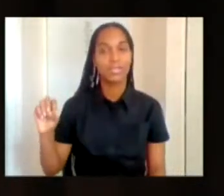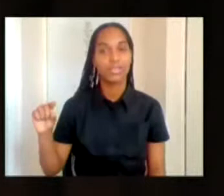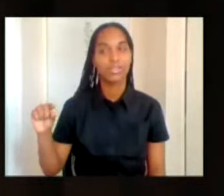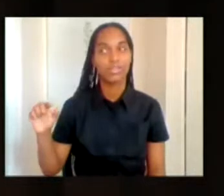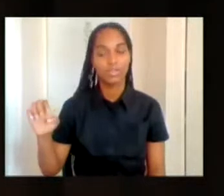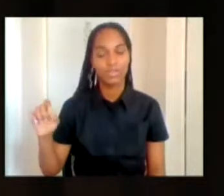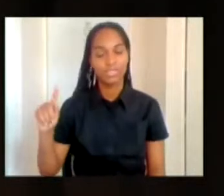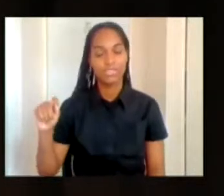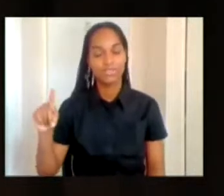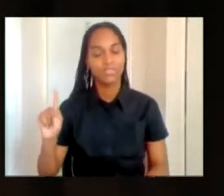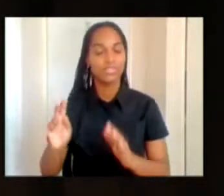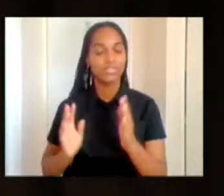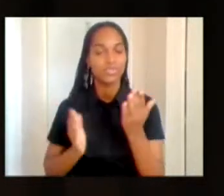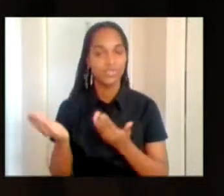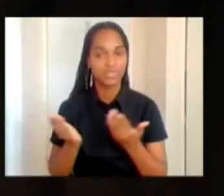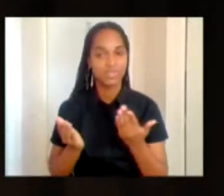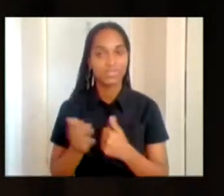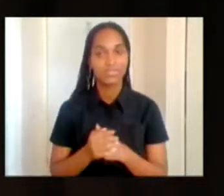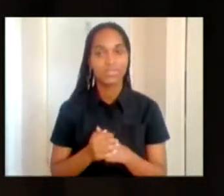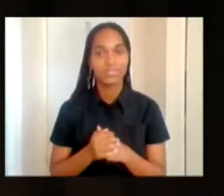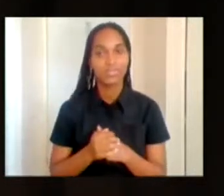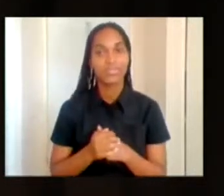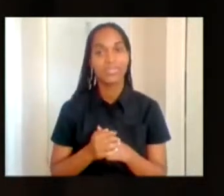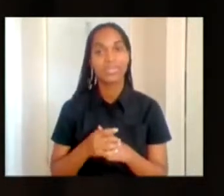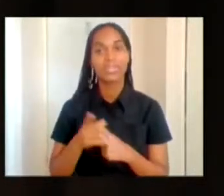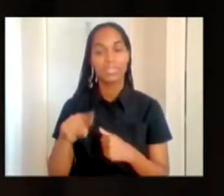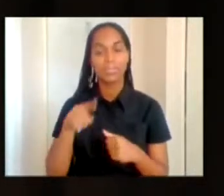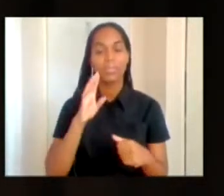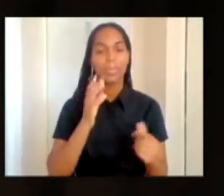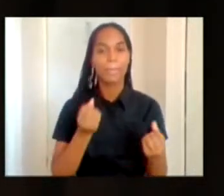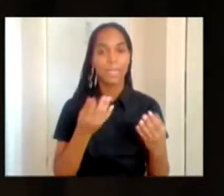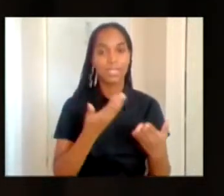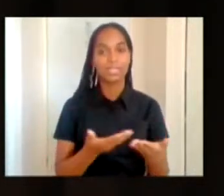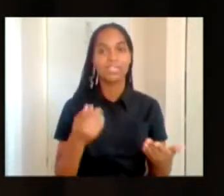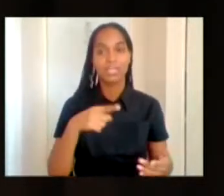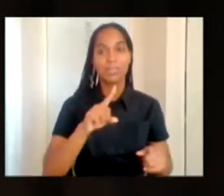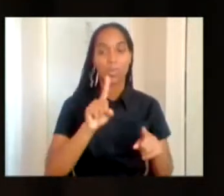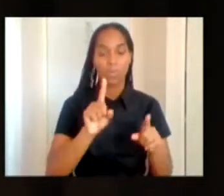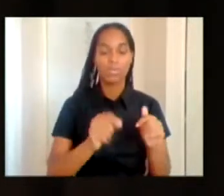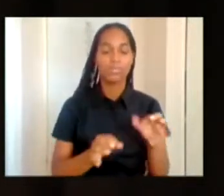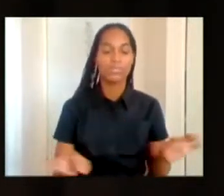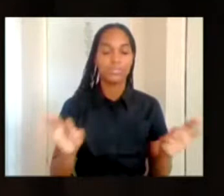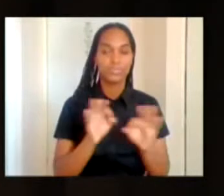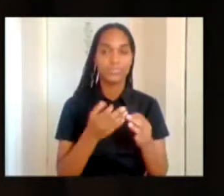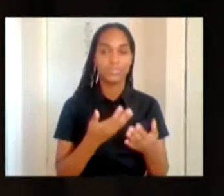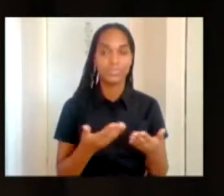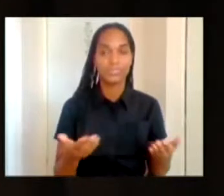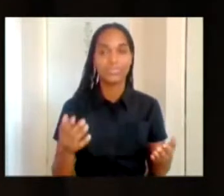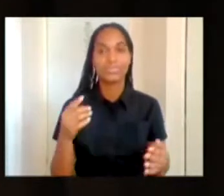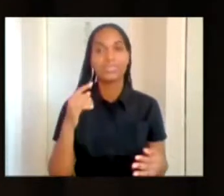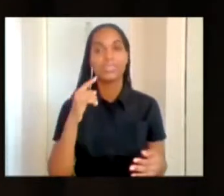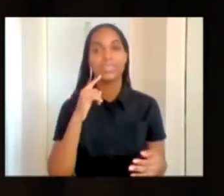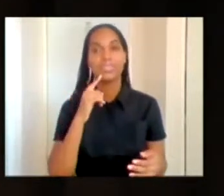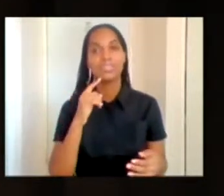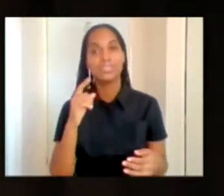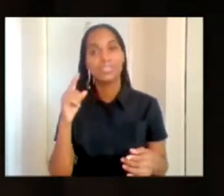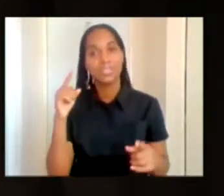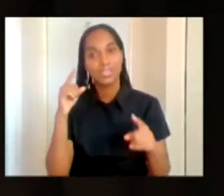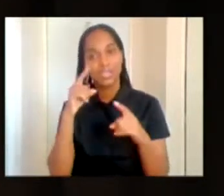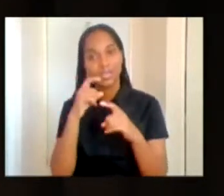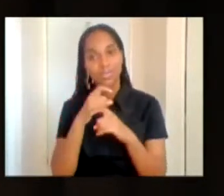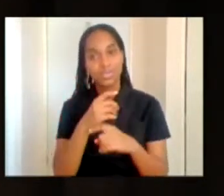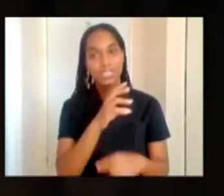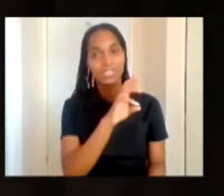be several things here. One important thing is a program multiplexing. That means in a 6